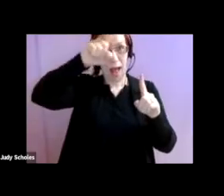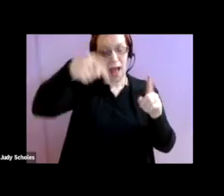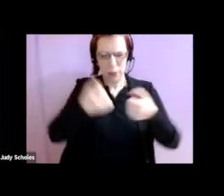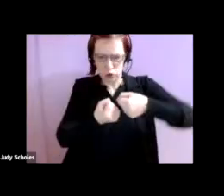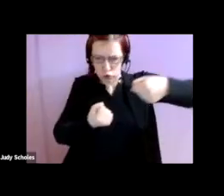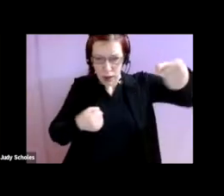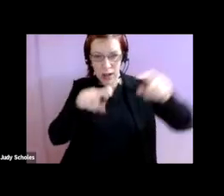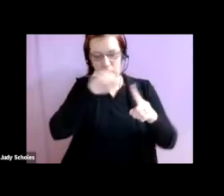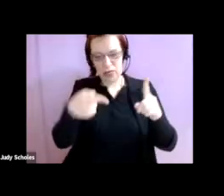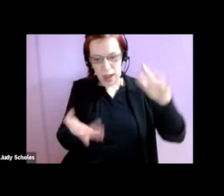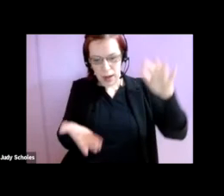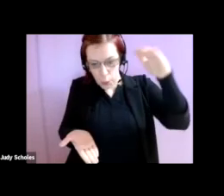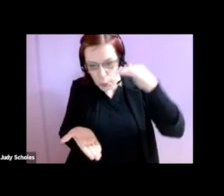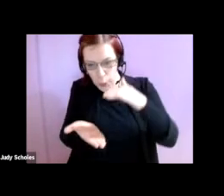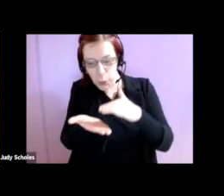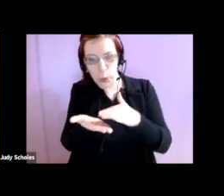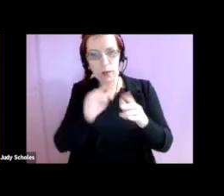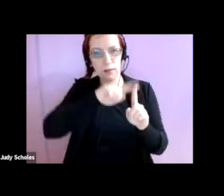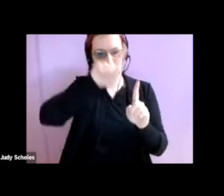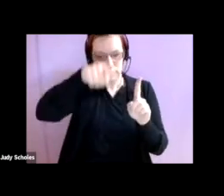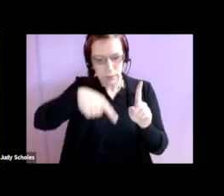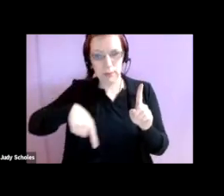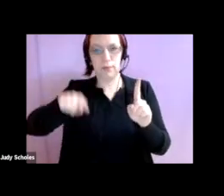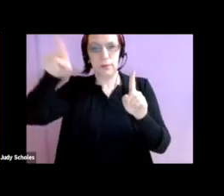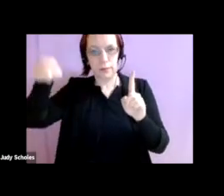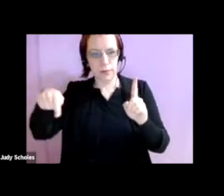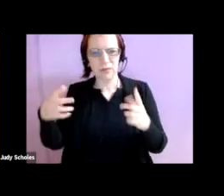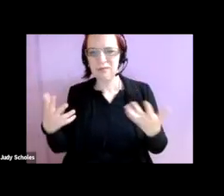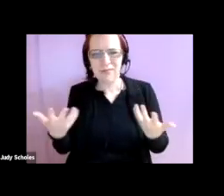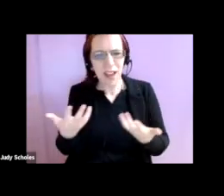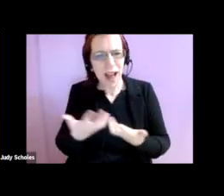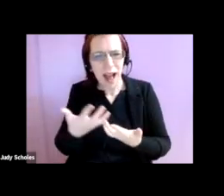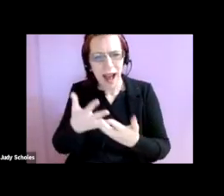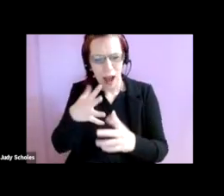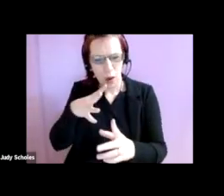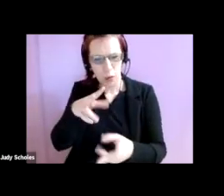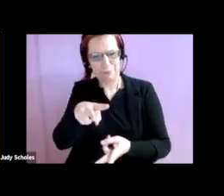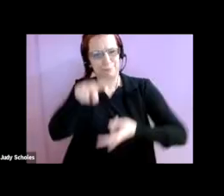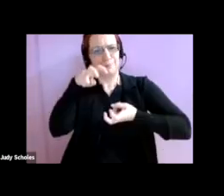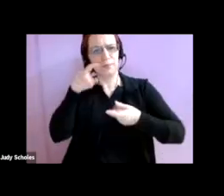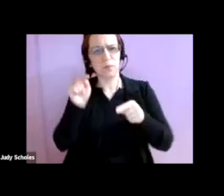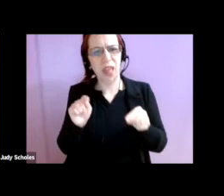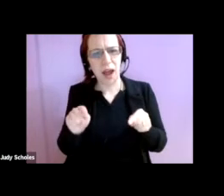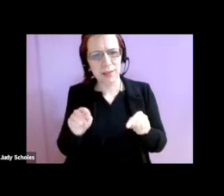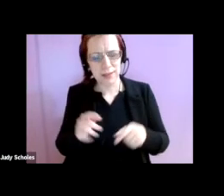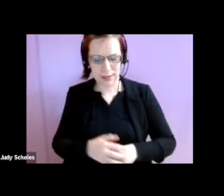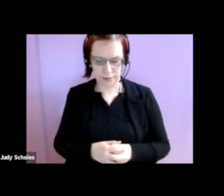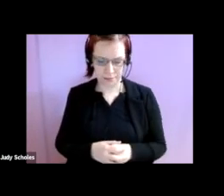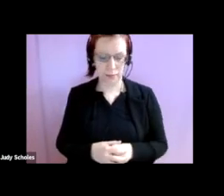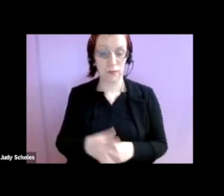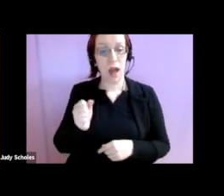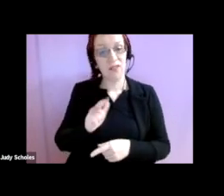distances. So how do we then detect that? We use something called a